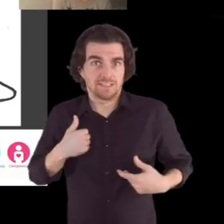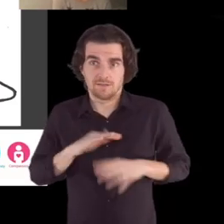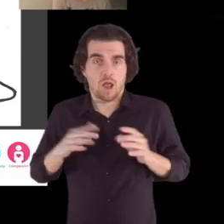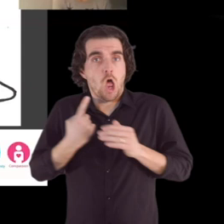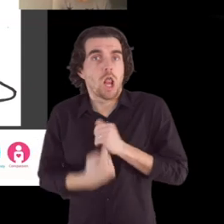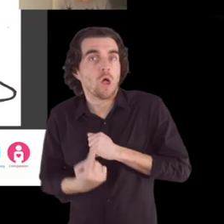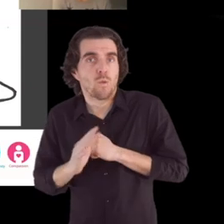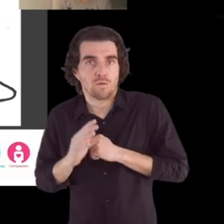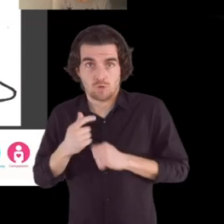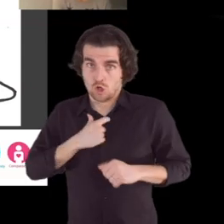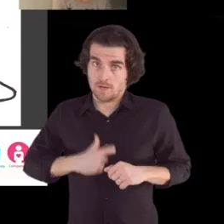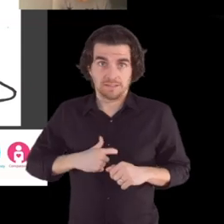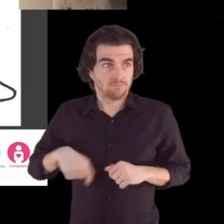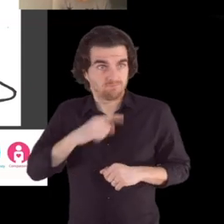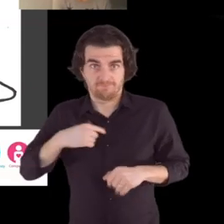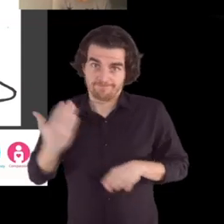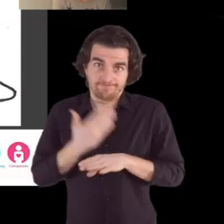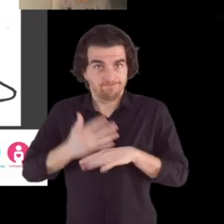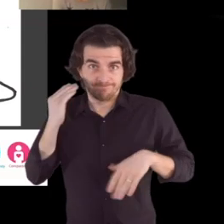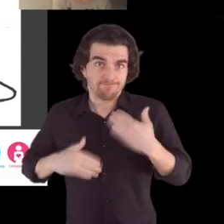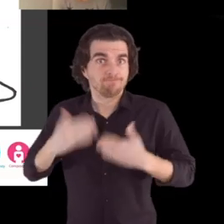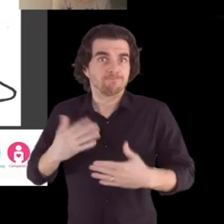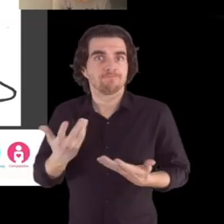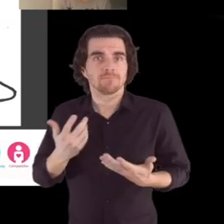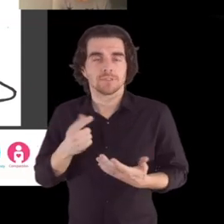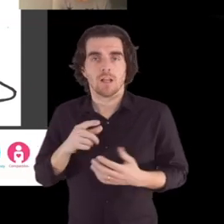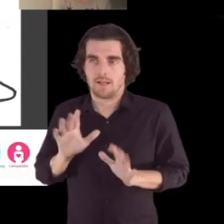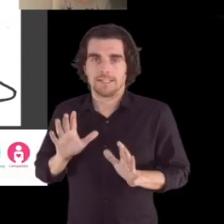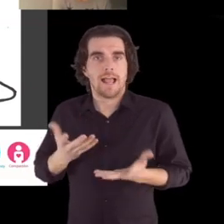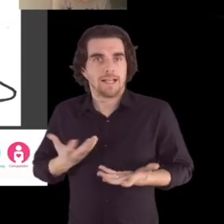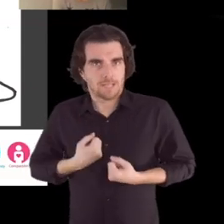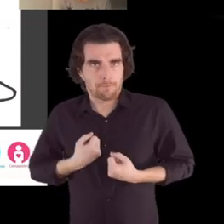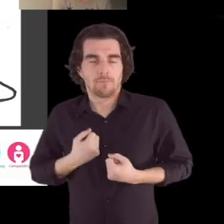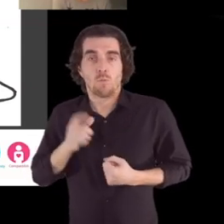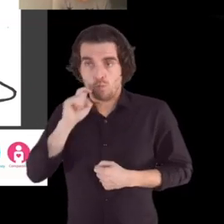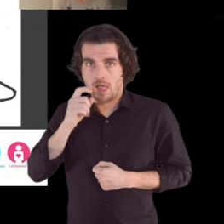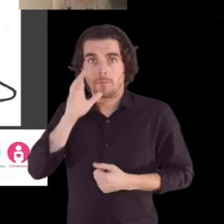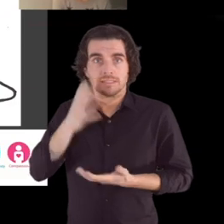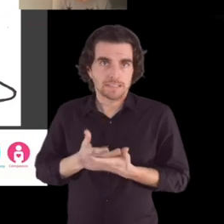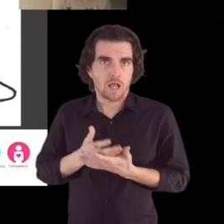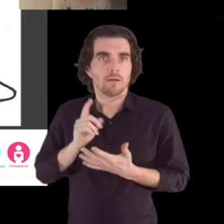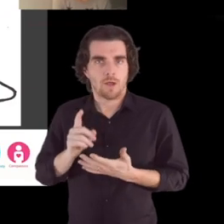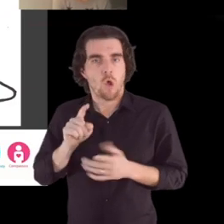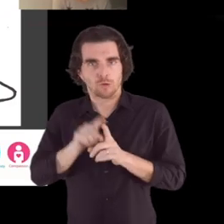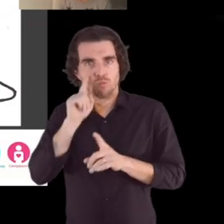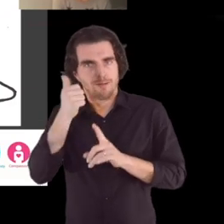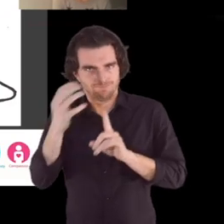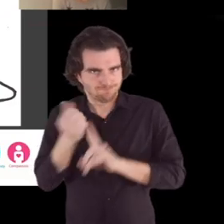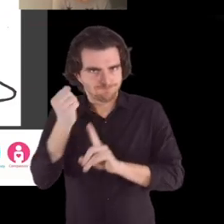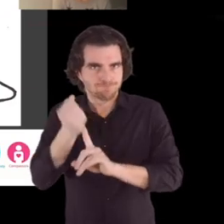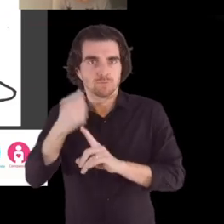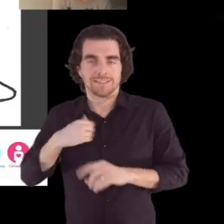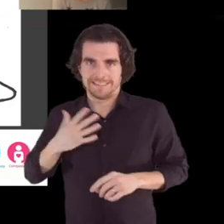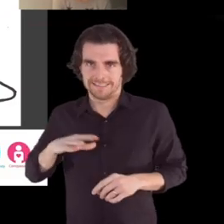we are made. And we're not alone in that. As humans, we are works in progress. And it's about accepting that, we'll make mistakes, but we'll